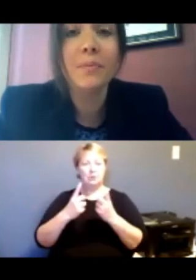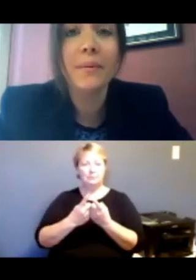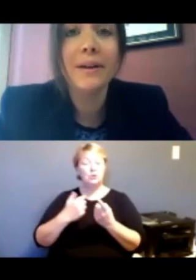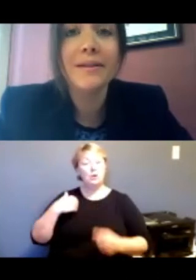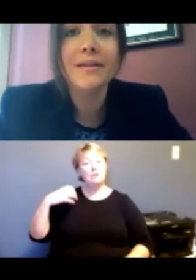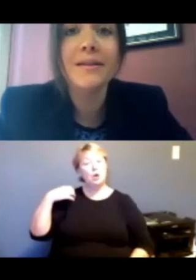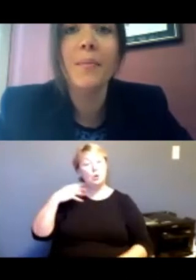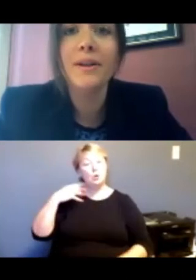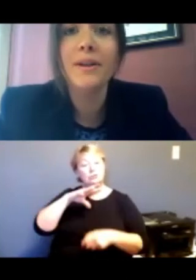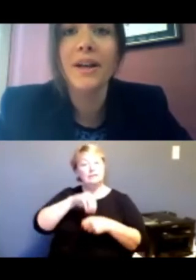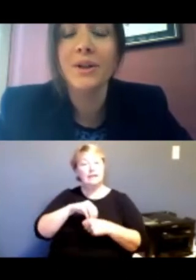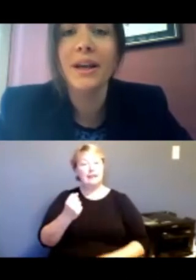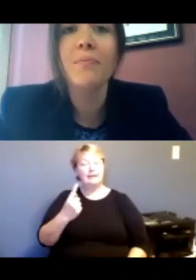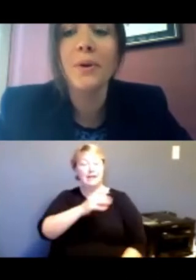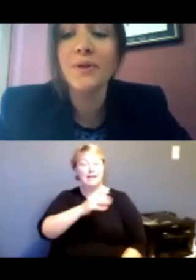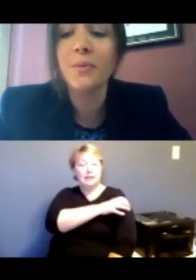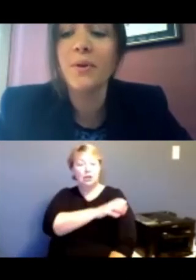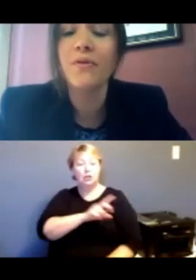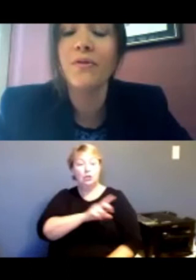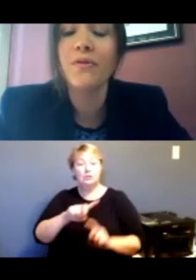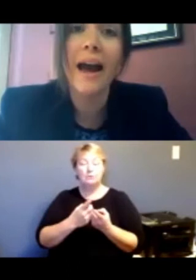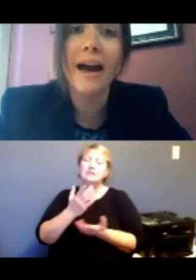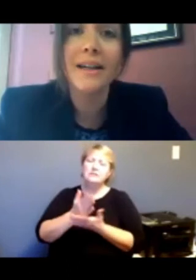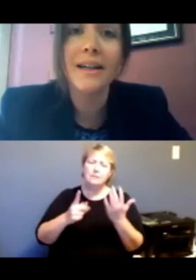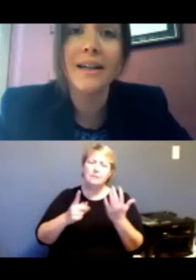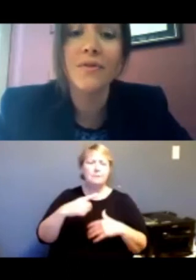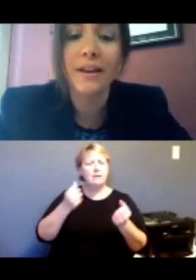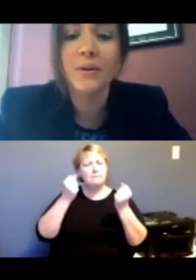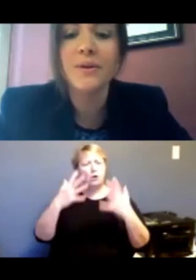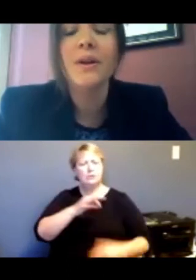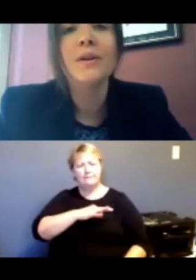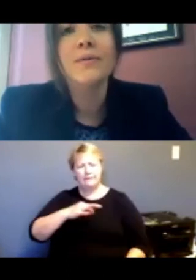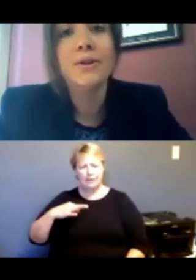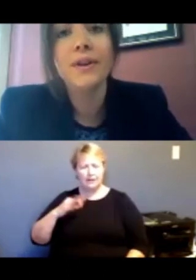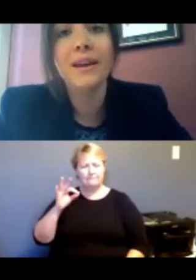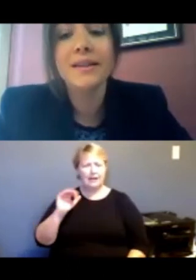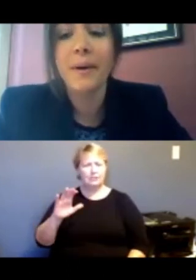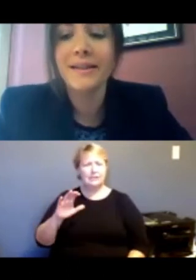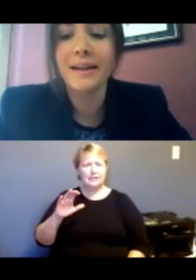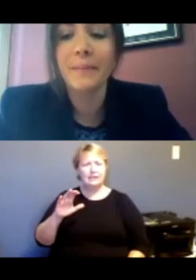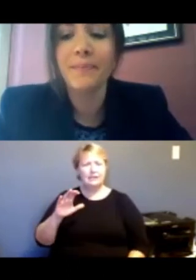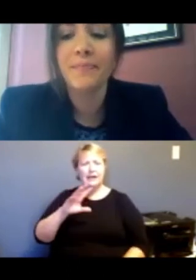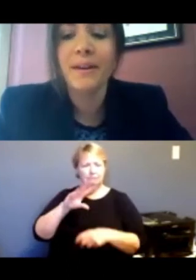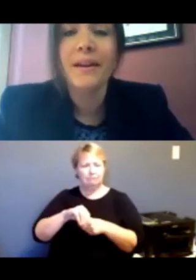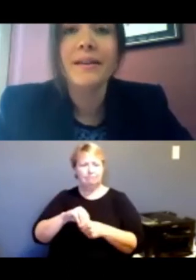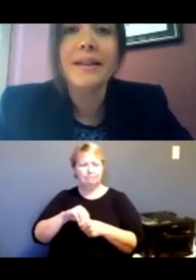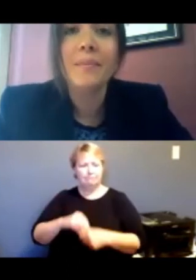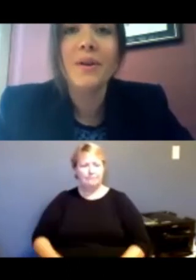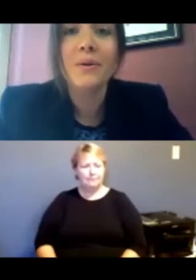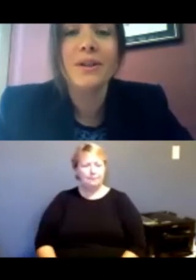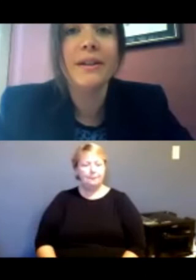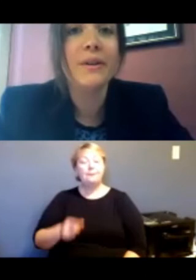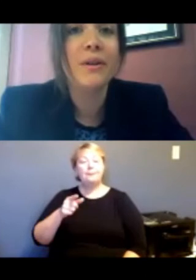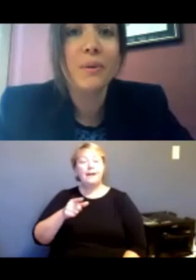clinical departments, some of which actually have multiple faculty and fellows serving in this capacity. This team